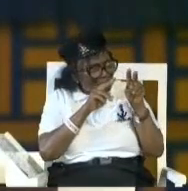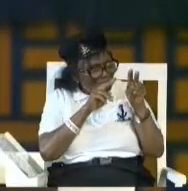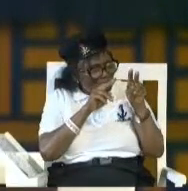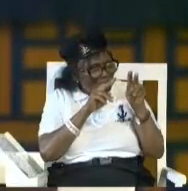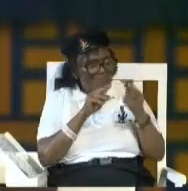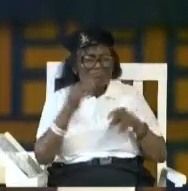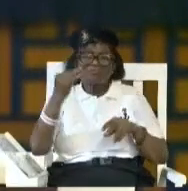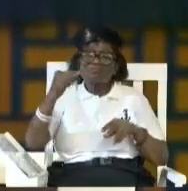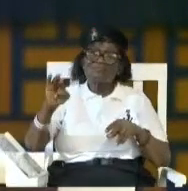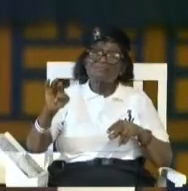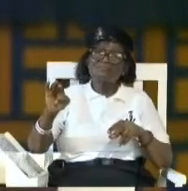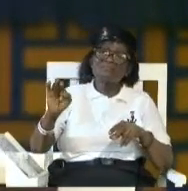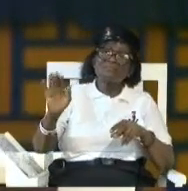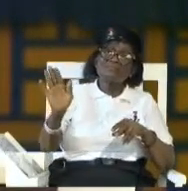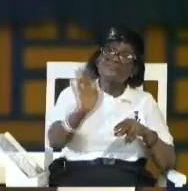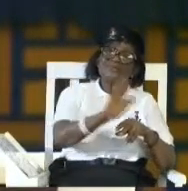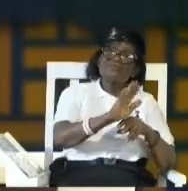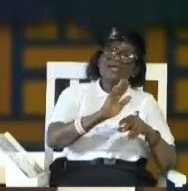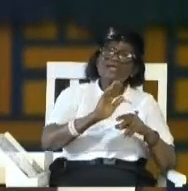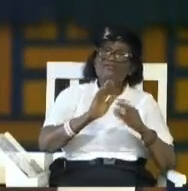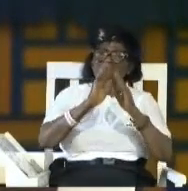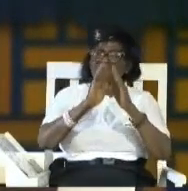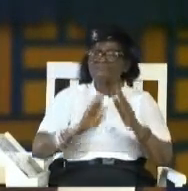of your house in heaven.